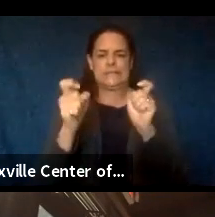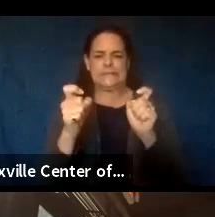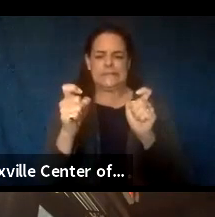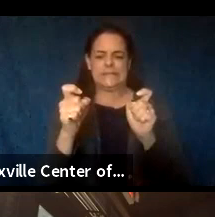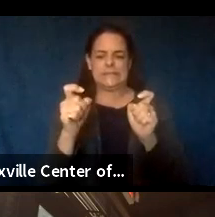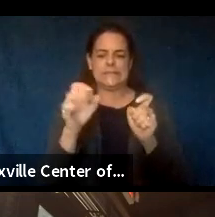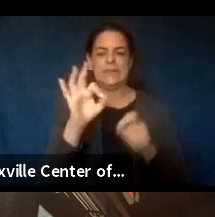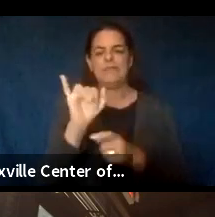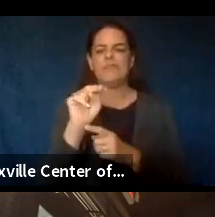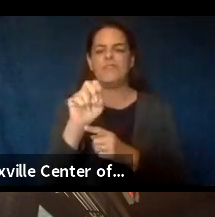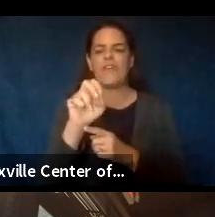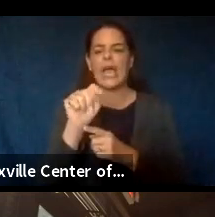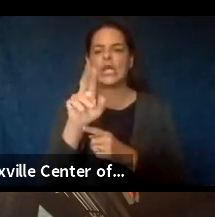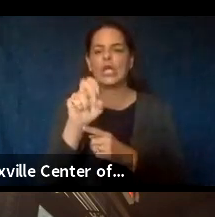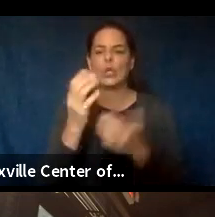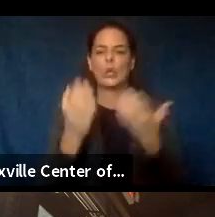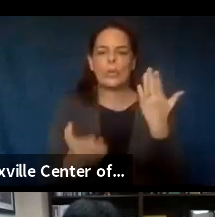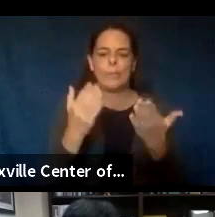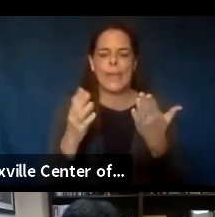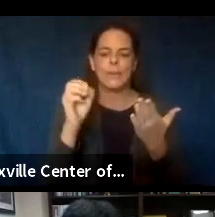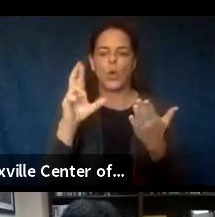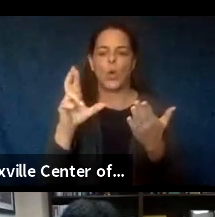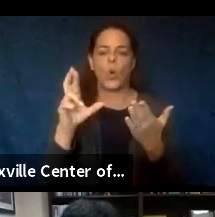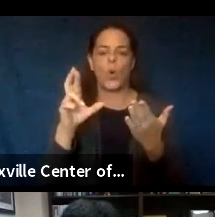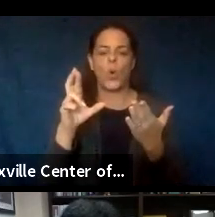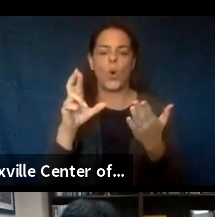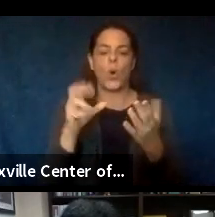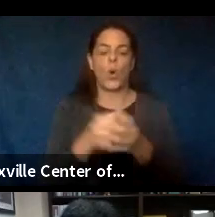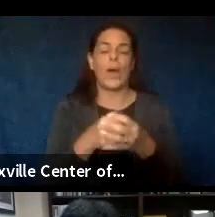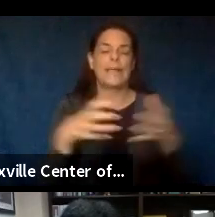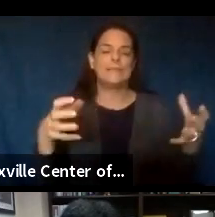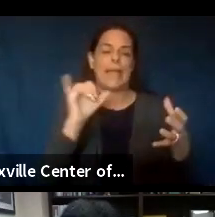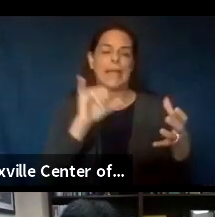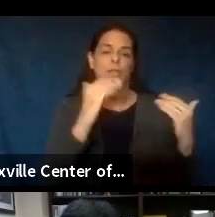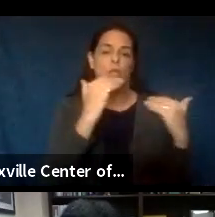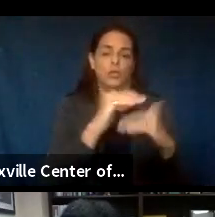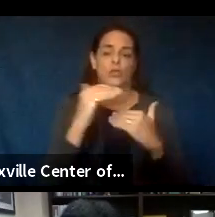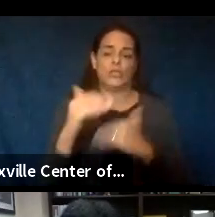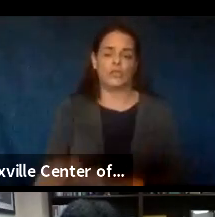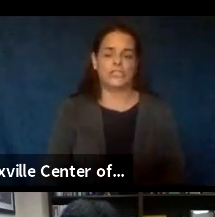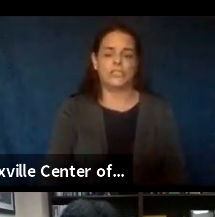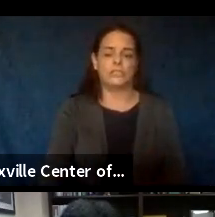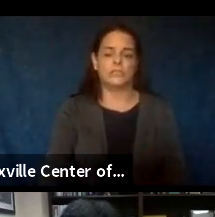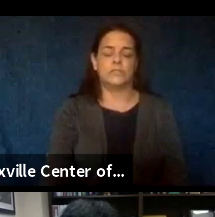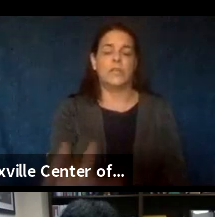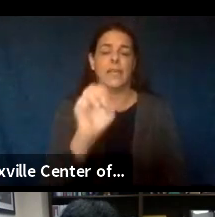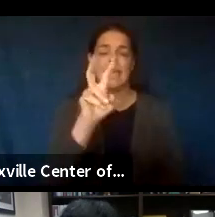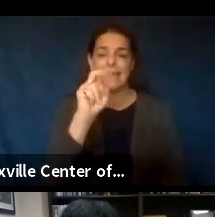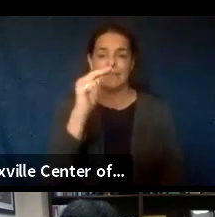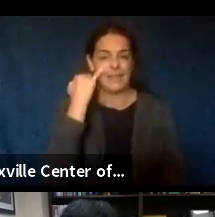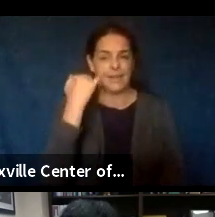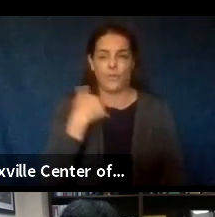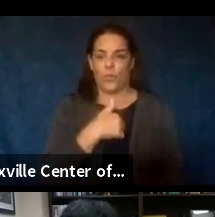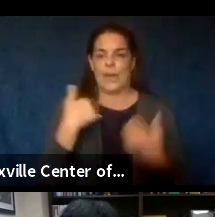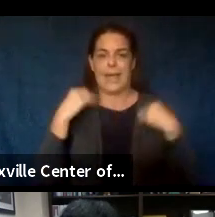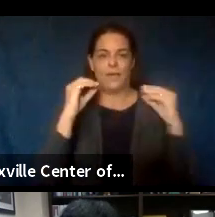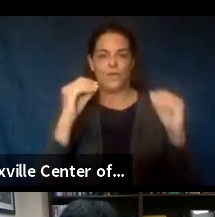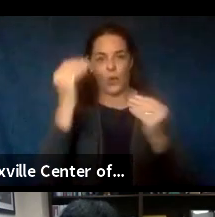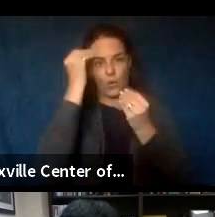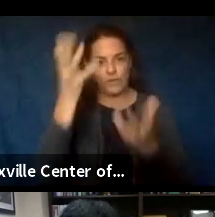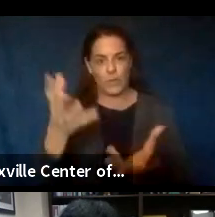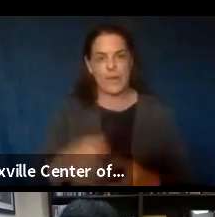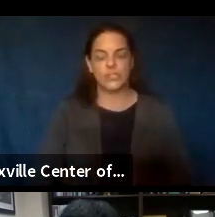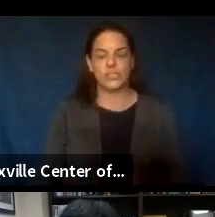perhaps, or expanding those restrictions, even if we don't have data. You know, I will tell you